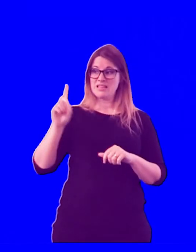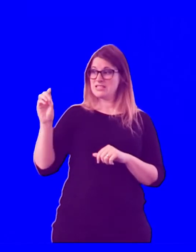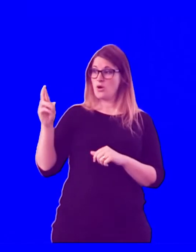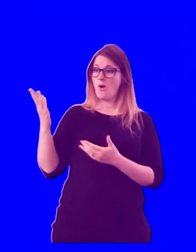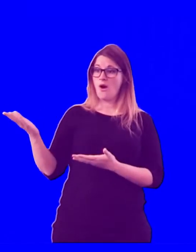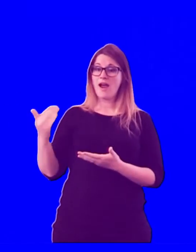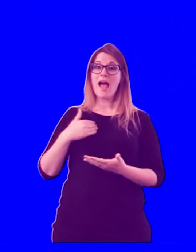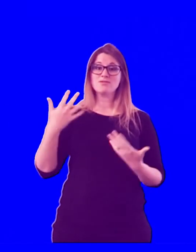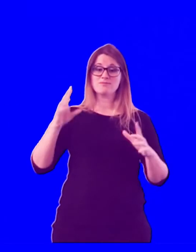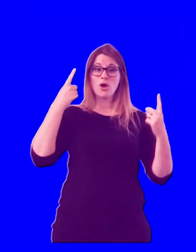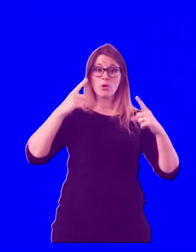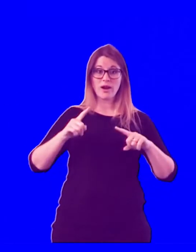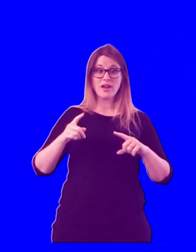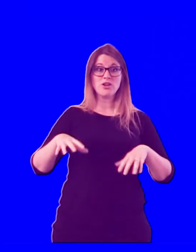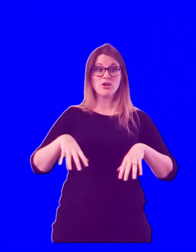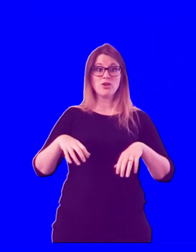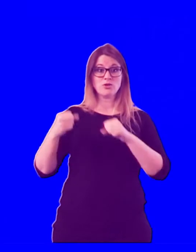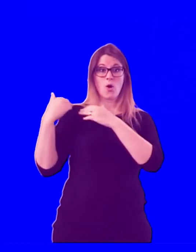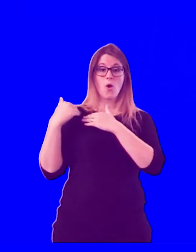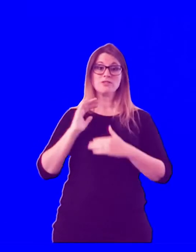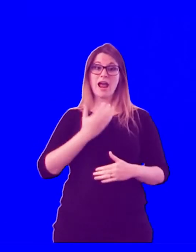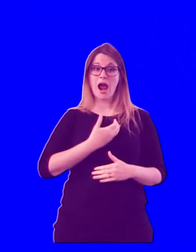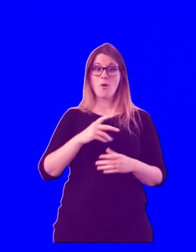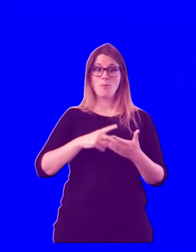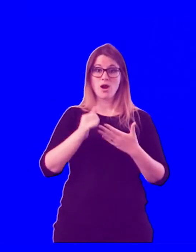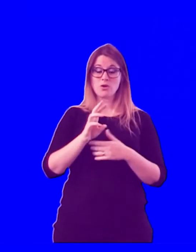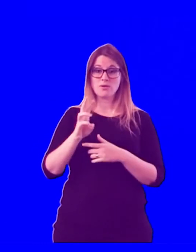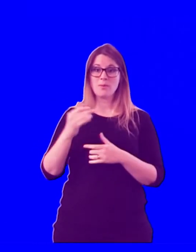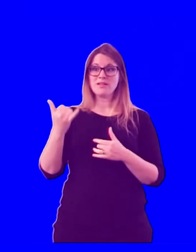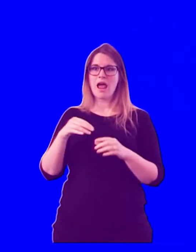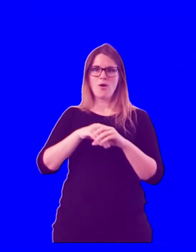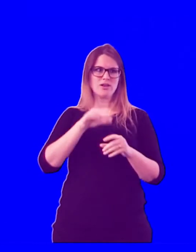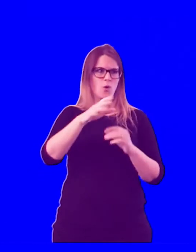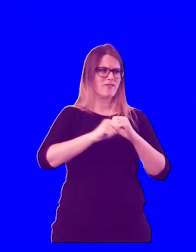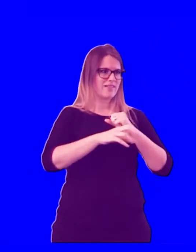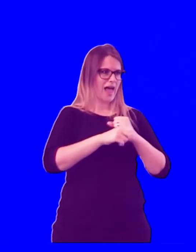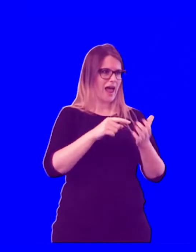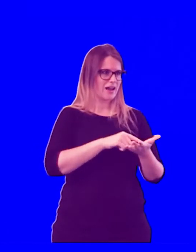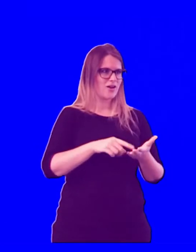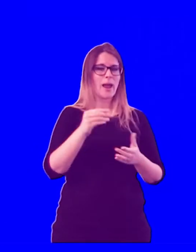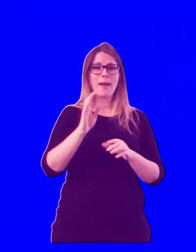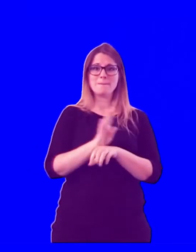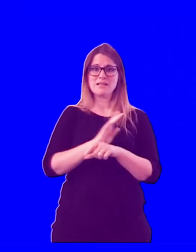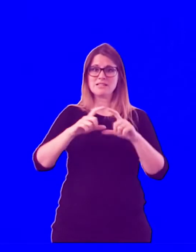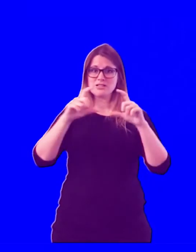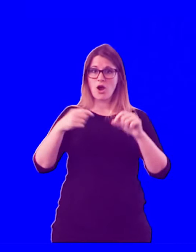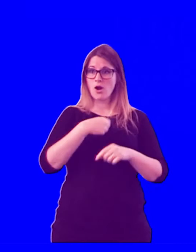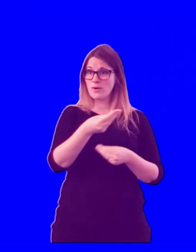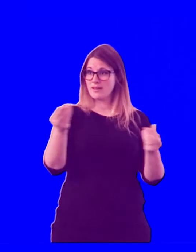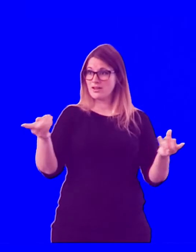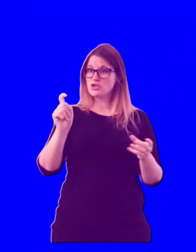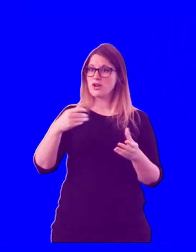Department of Rehabilitation has agreed to host our project website, which has been communicated to you on your flyers and on the business cards that you have